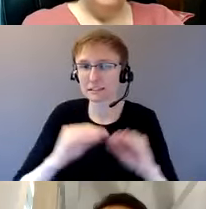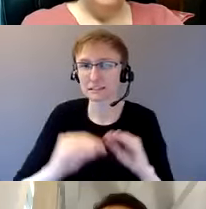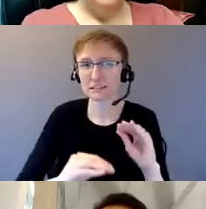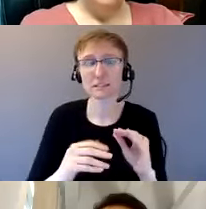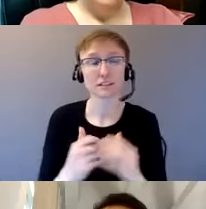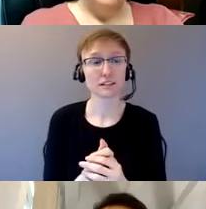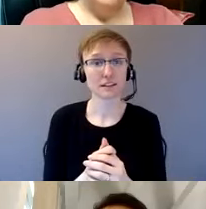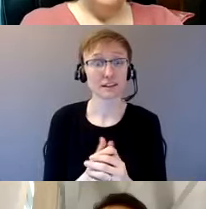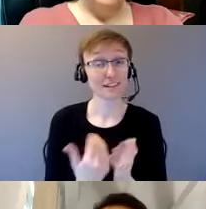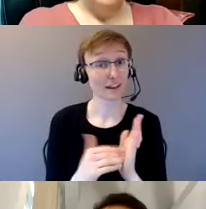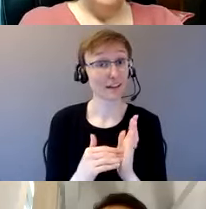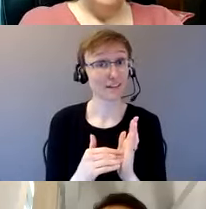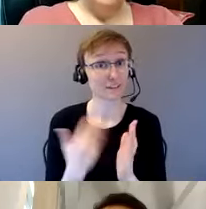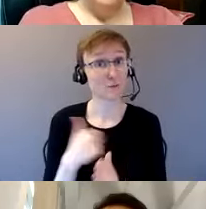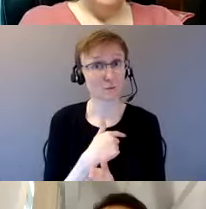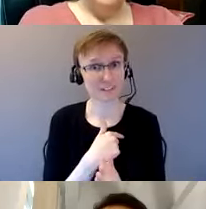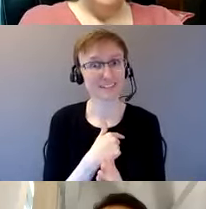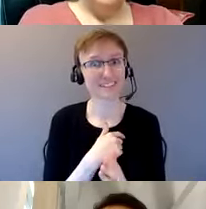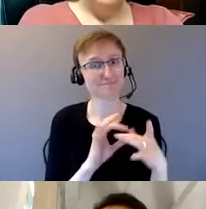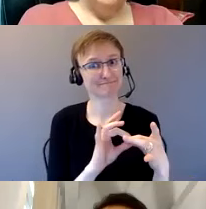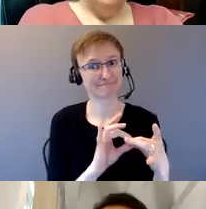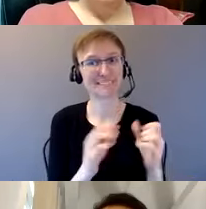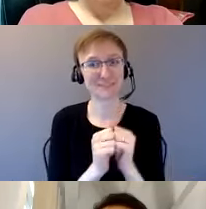Again, we work very, very closely with Courtney,